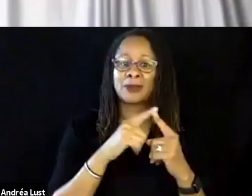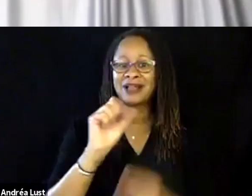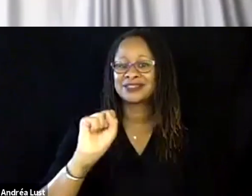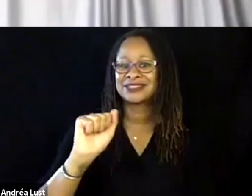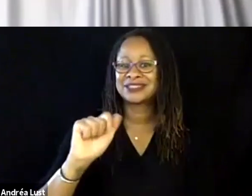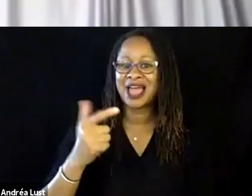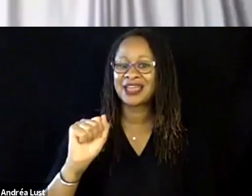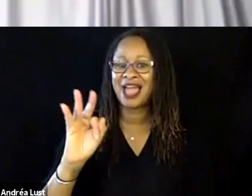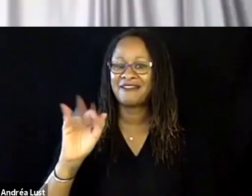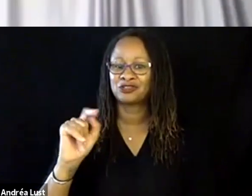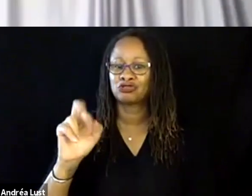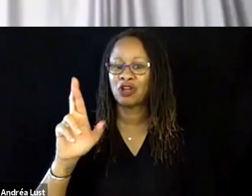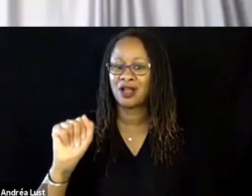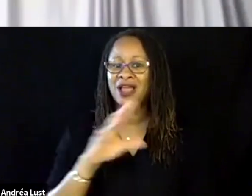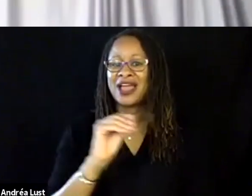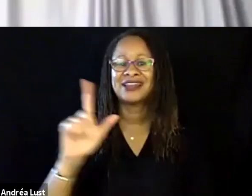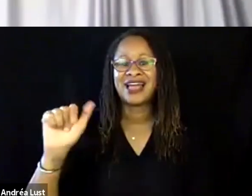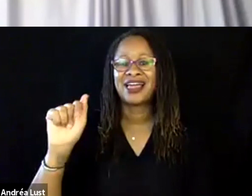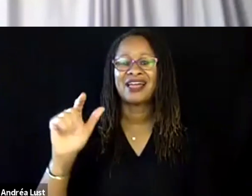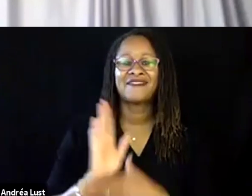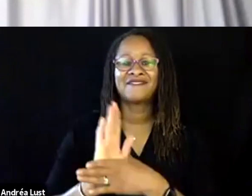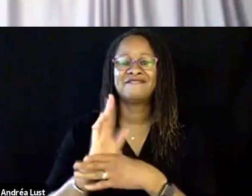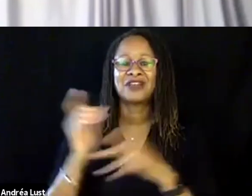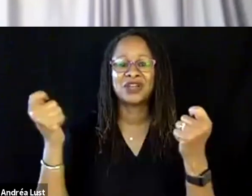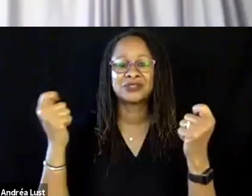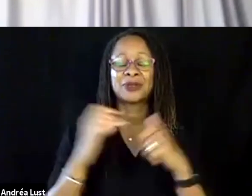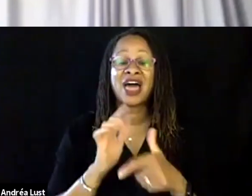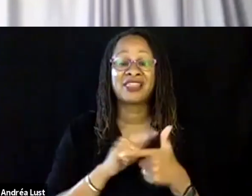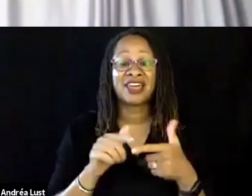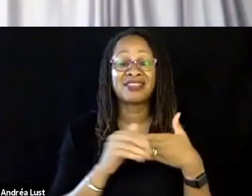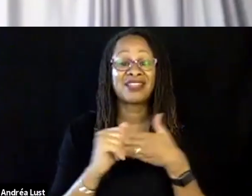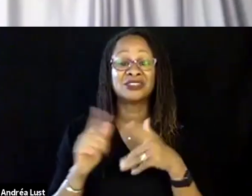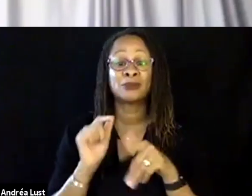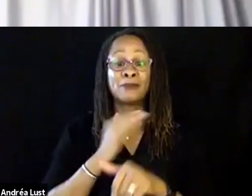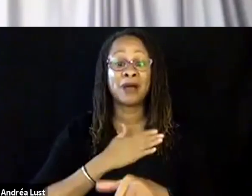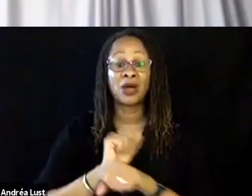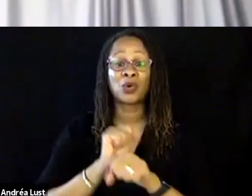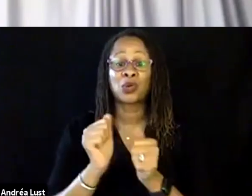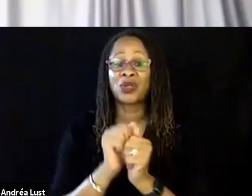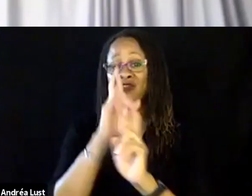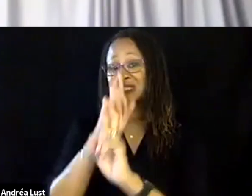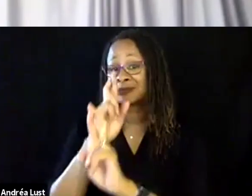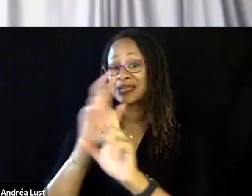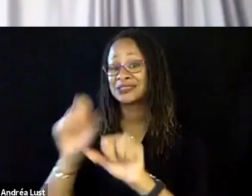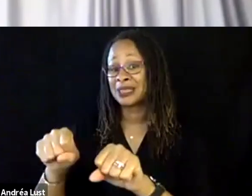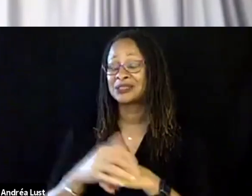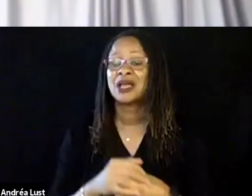also speaking LA Film Festival, and then which then led into my work with Respectability, which we are a